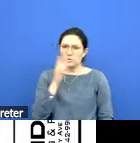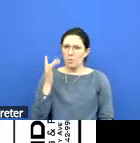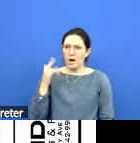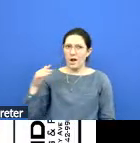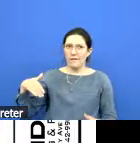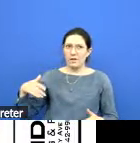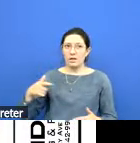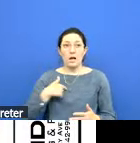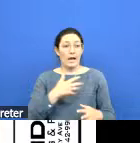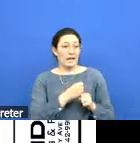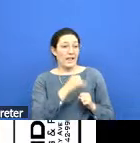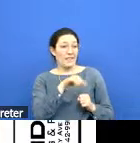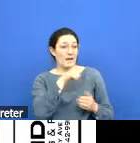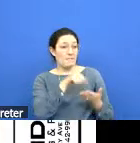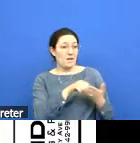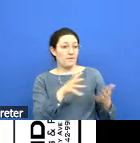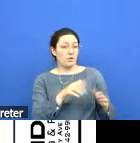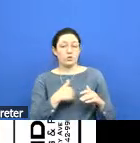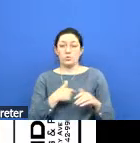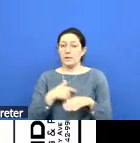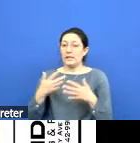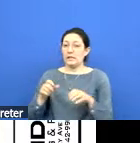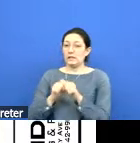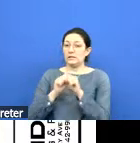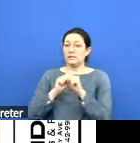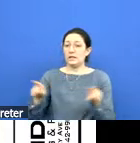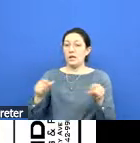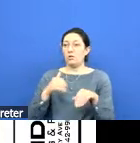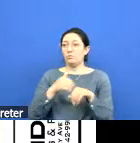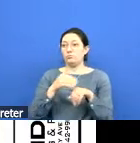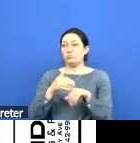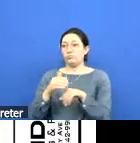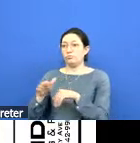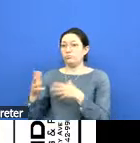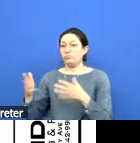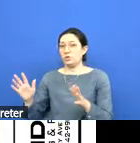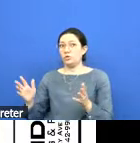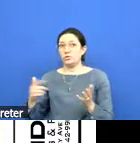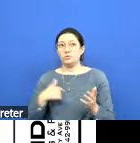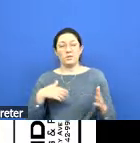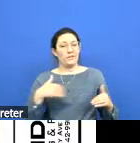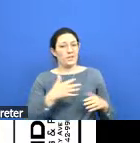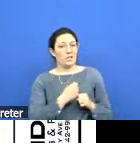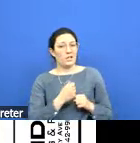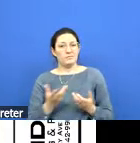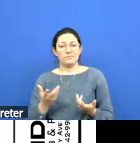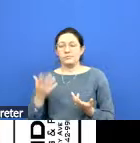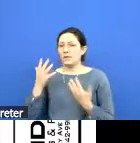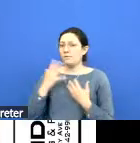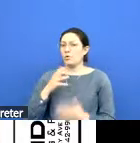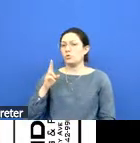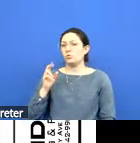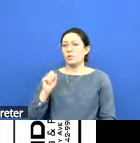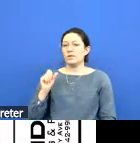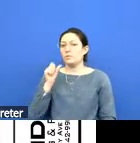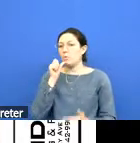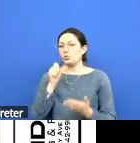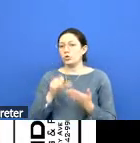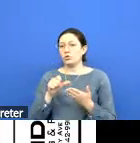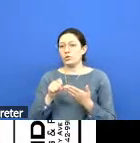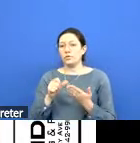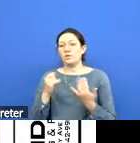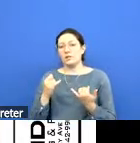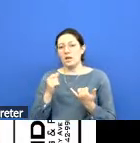because because I got we this sent- in the mail. we sent the mailer out, so I don't know. Didn't get it. Unfortunately, the US Postal Service is not